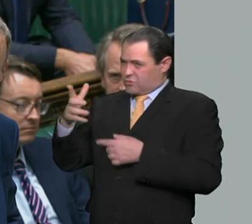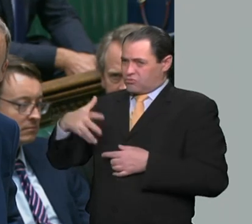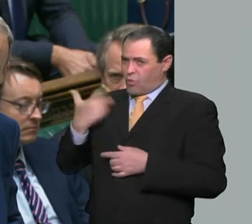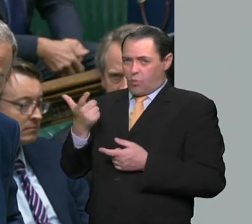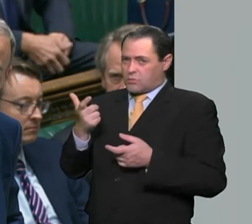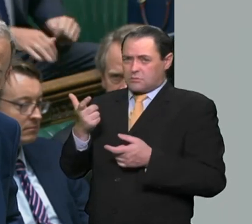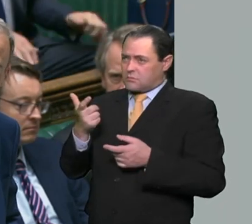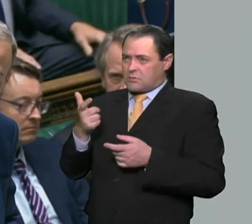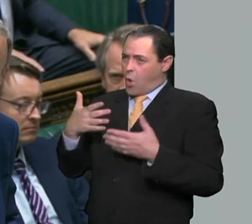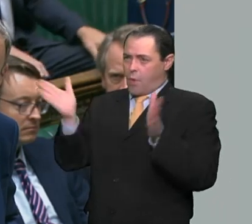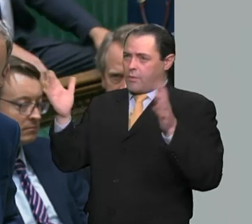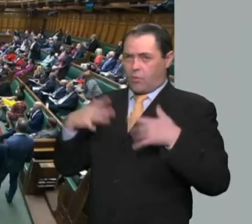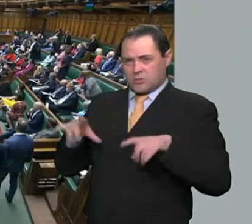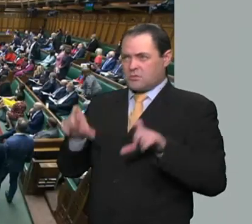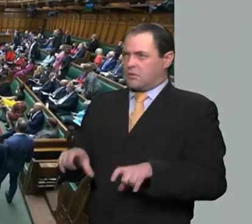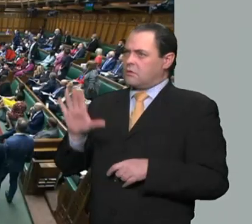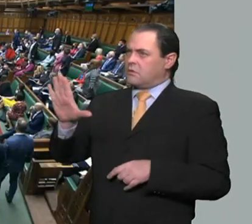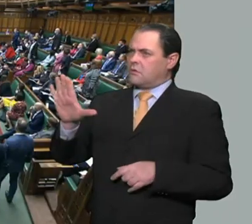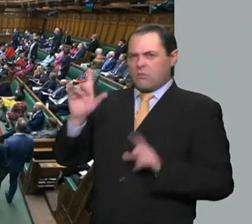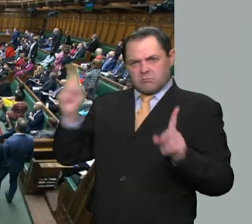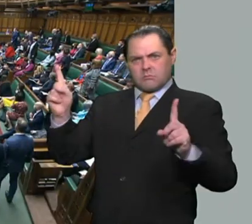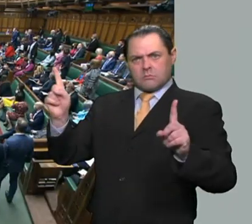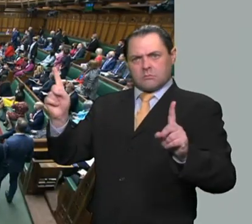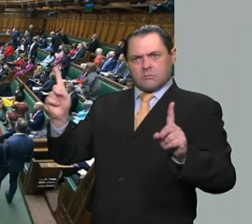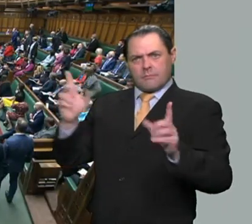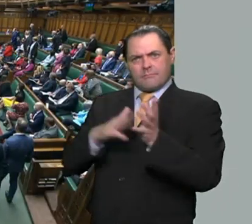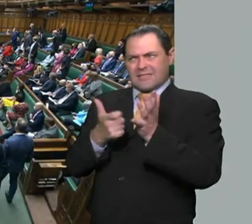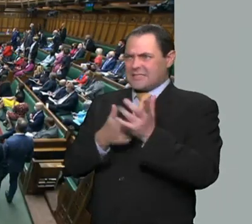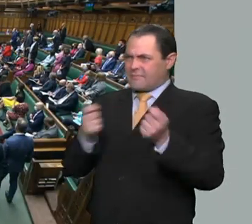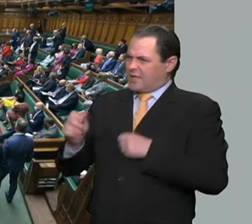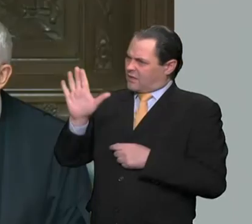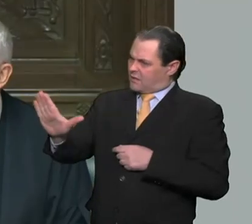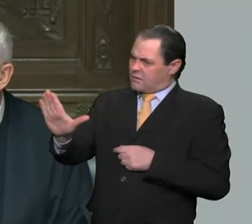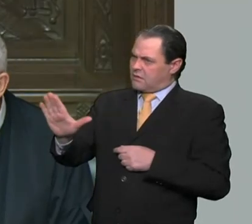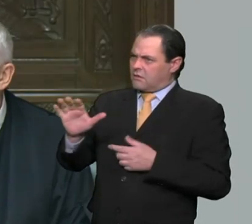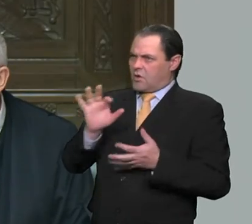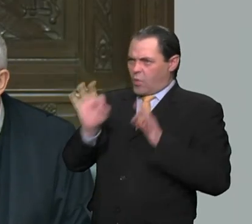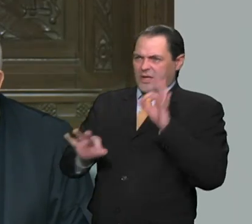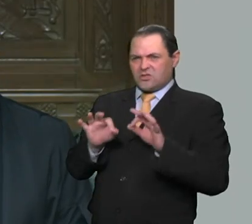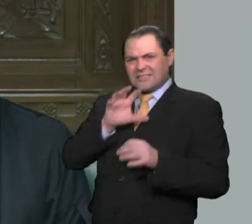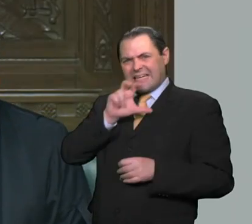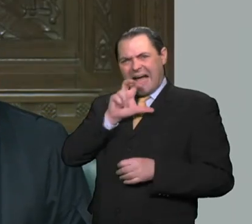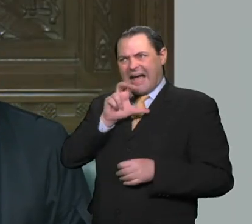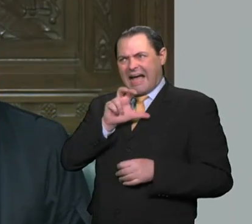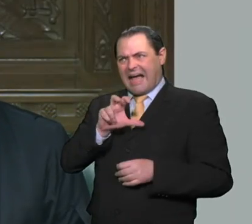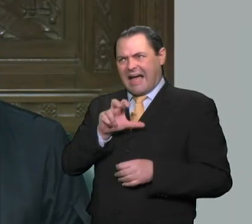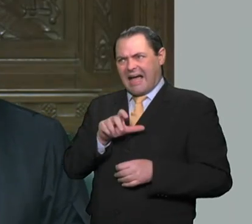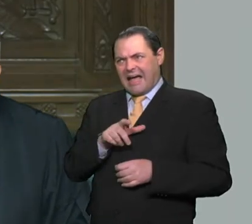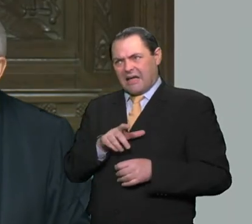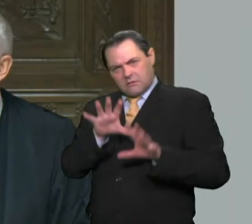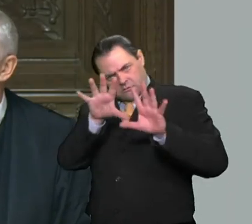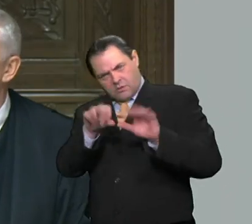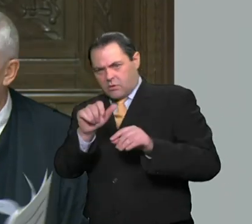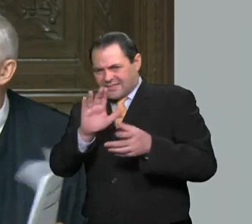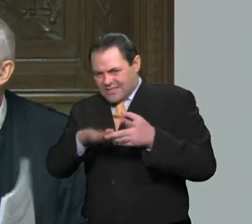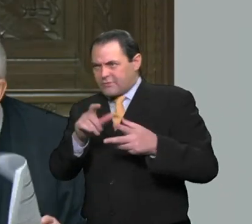lockdown. The SNP opposed. Order! Please, we've got to try and get through some questions. It's your own side. You're stopping asking the questions,